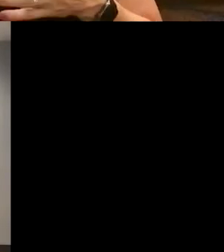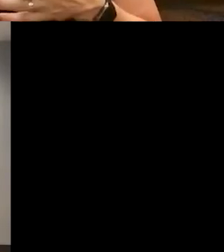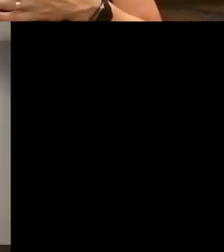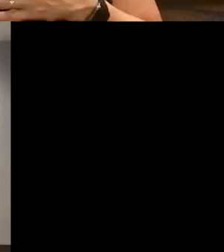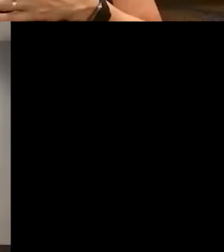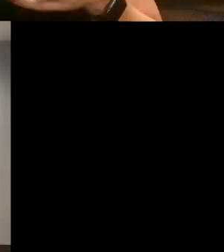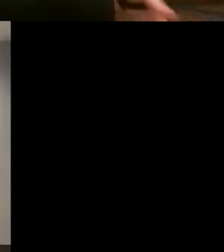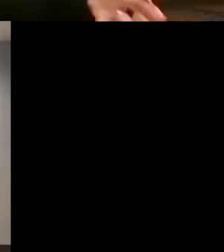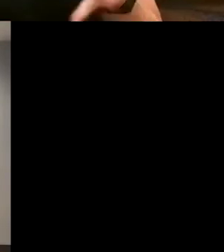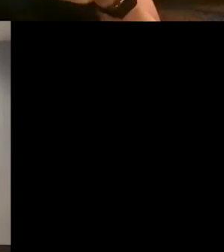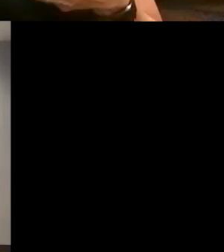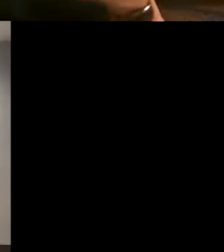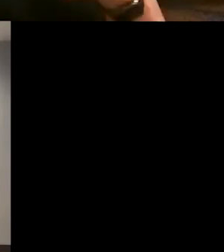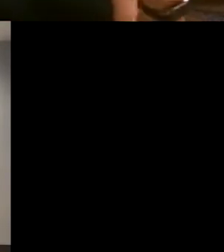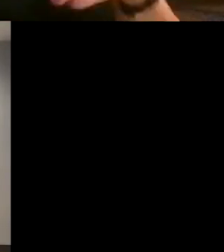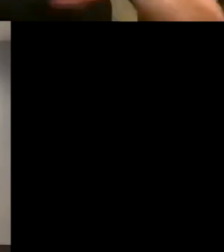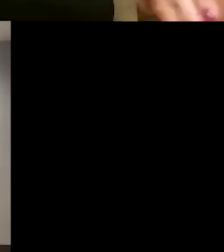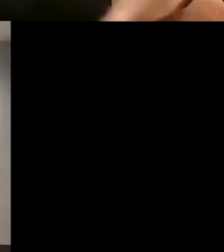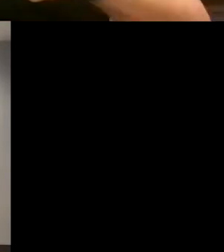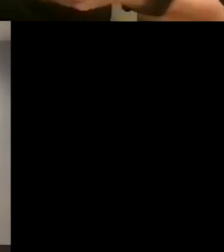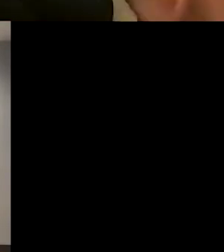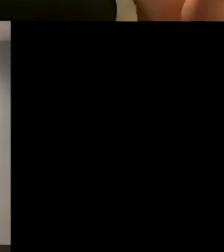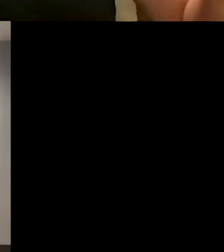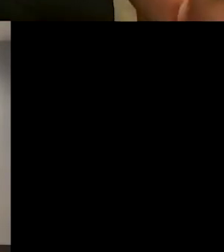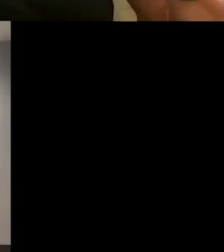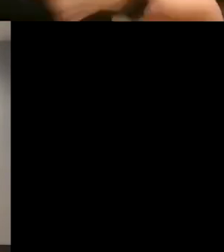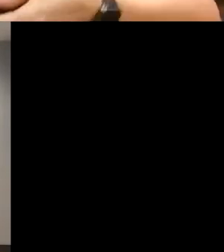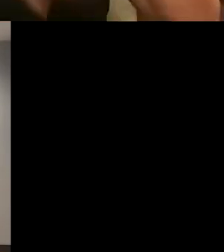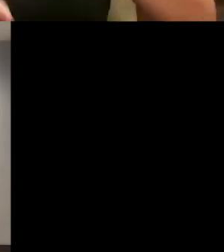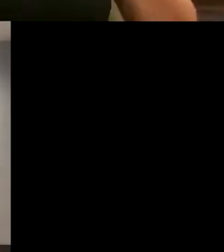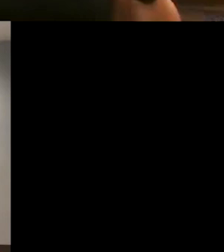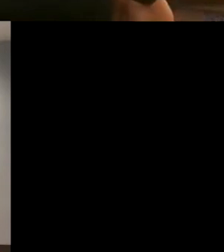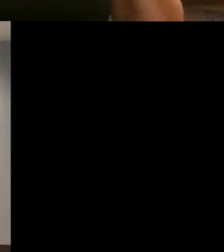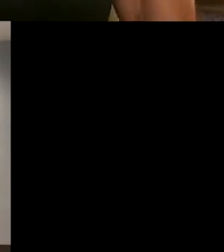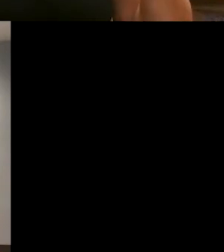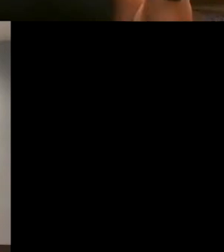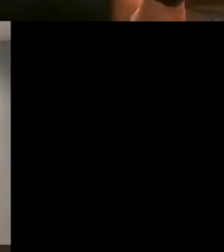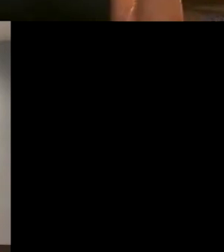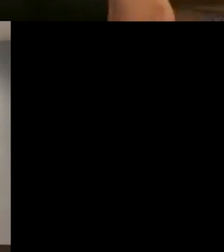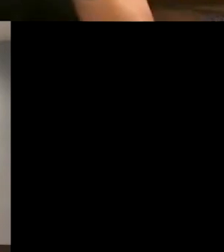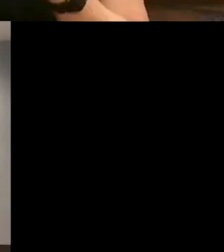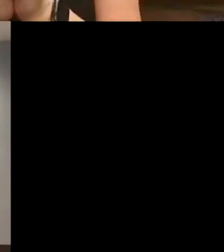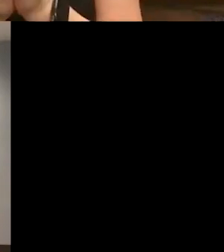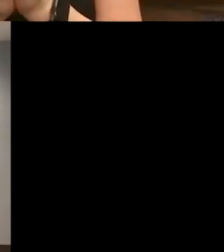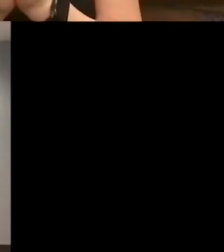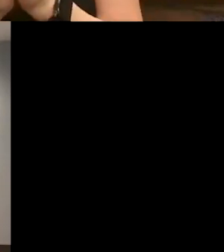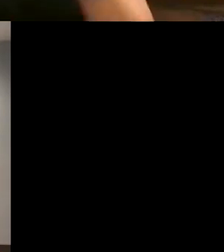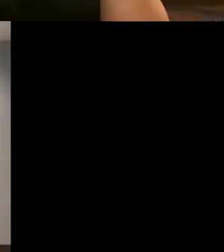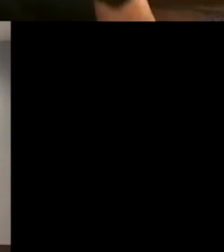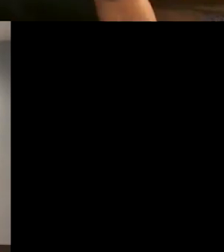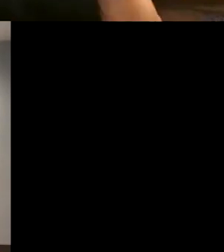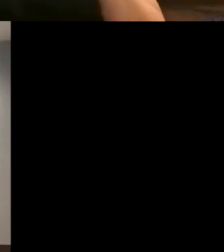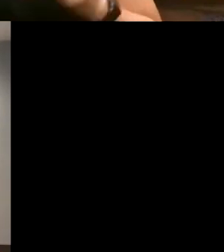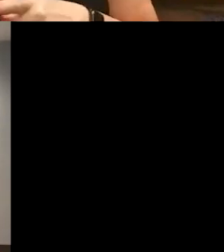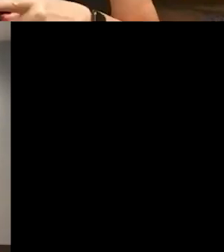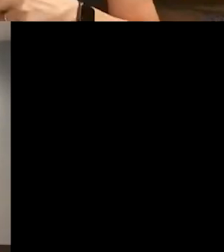splitting versus when it is about healing social splitting. There are lots and lots of people in this country,